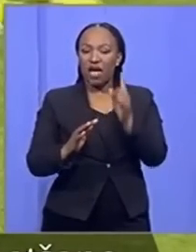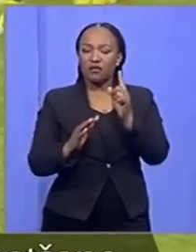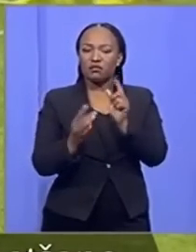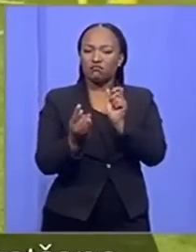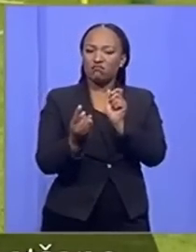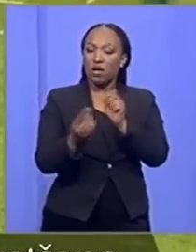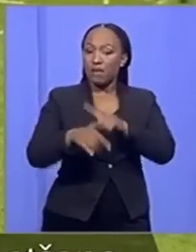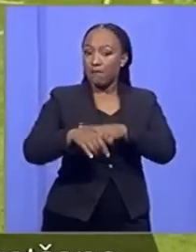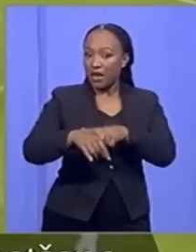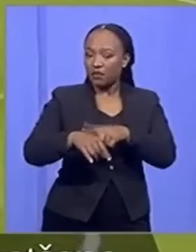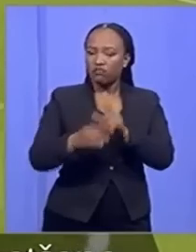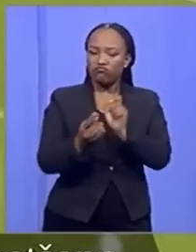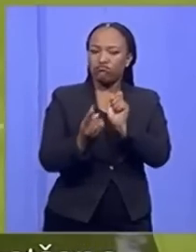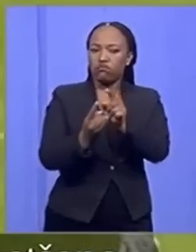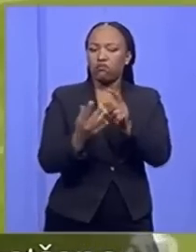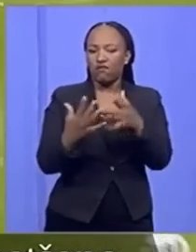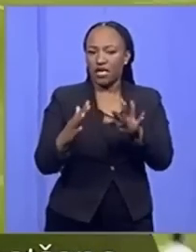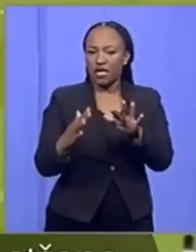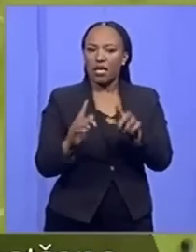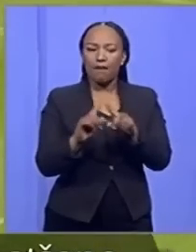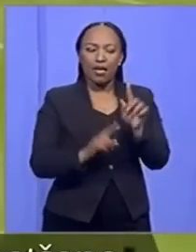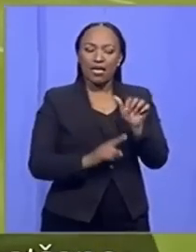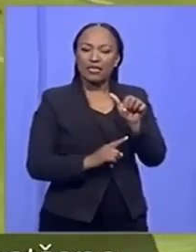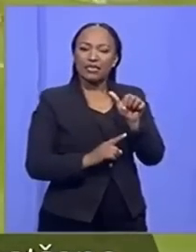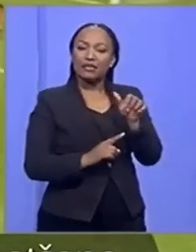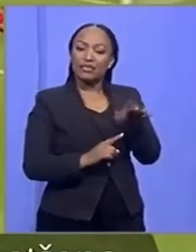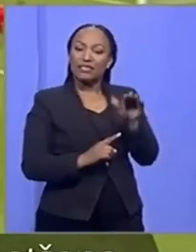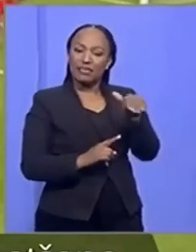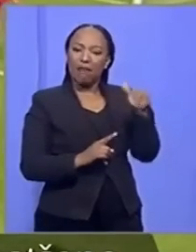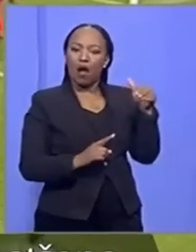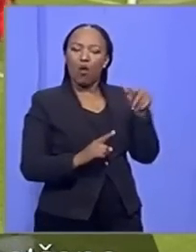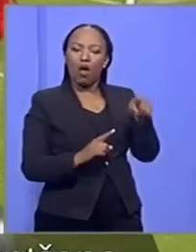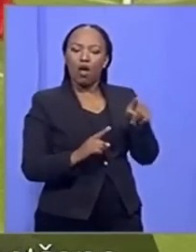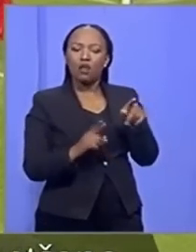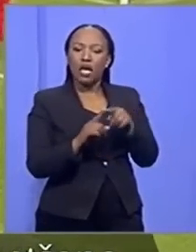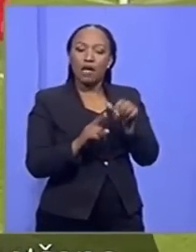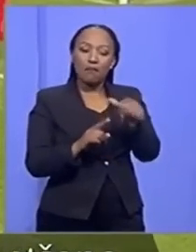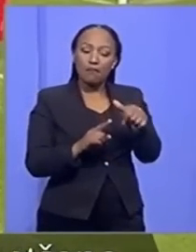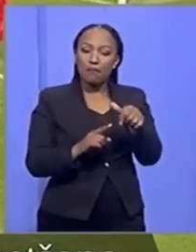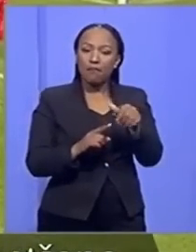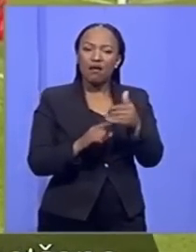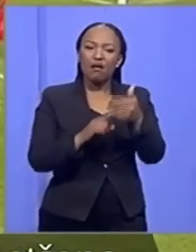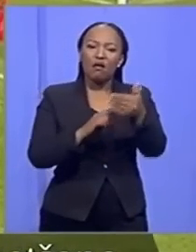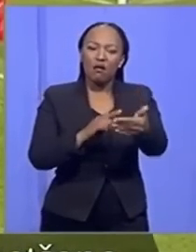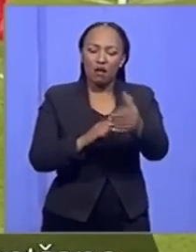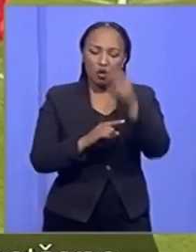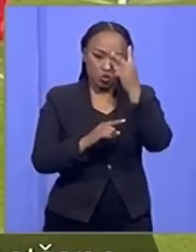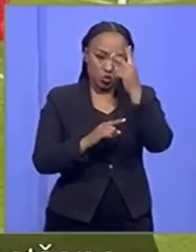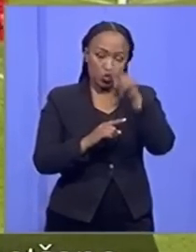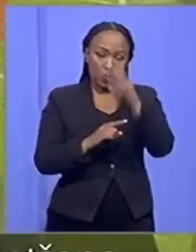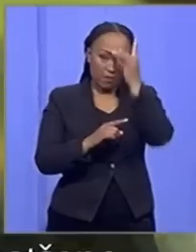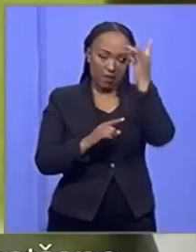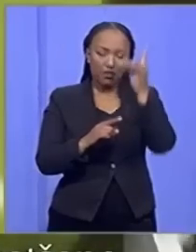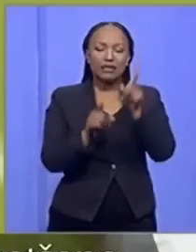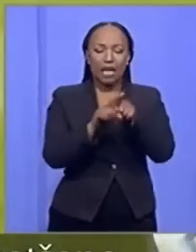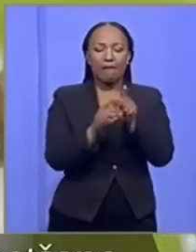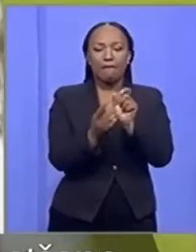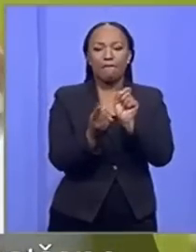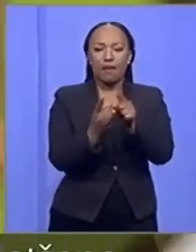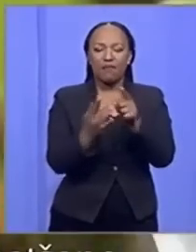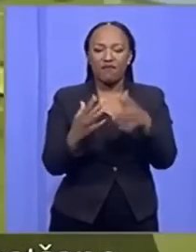wa papadi e fela Zimbabwe e kgonne go lekantšha dino motsotsong wa bobedi. Thaloko ya Bafana e